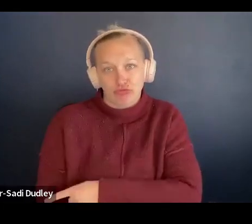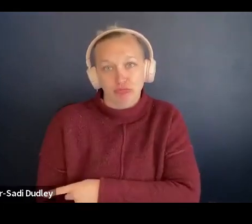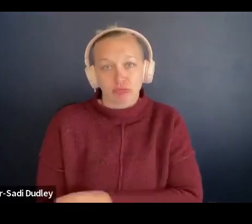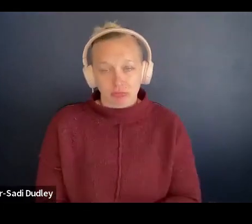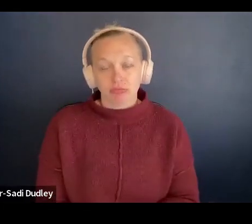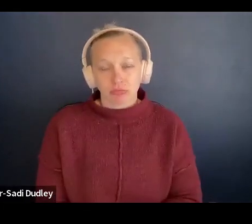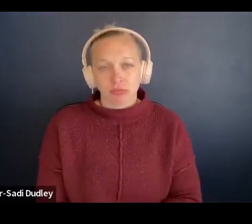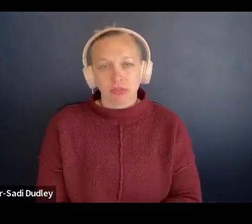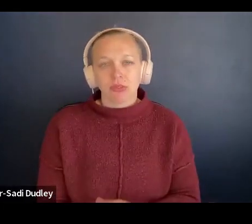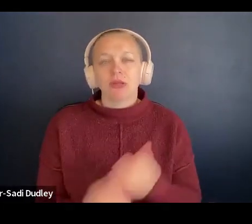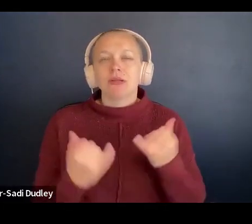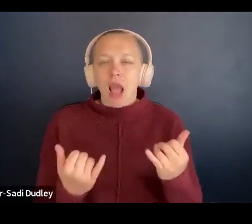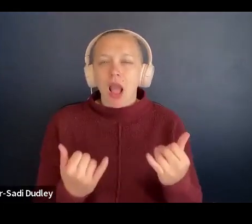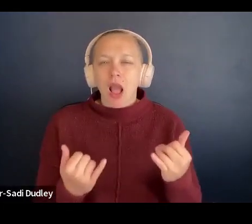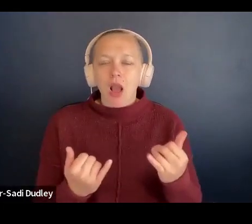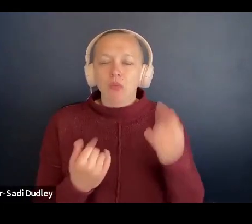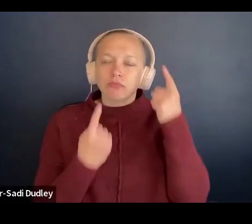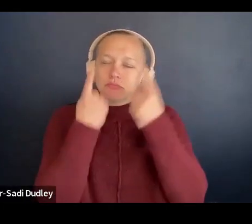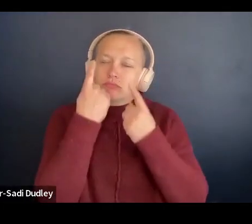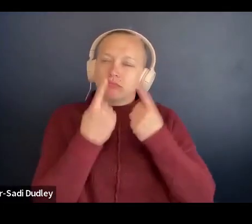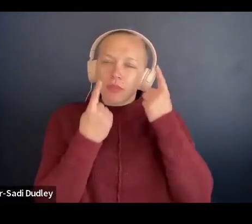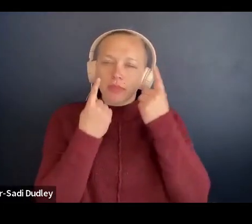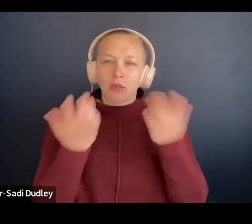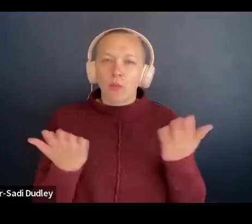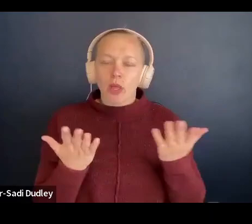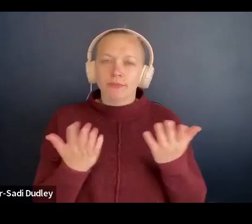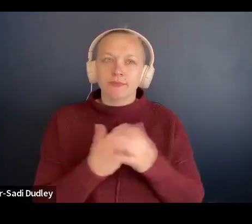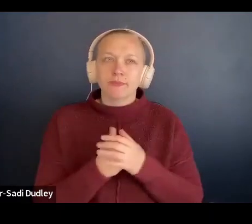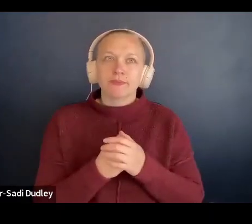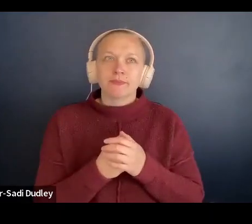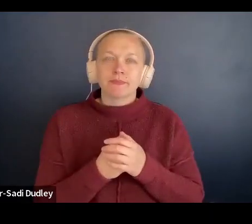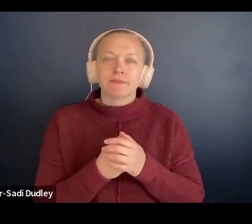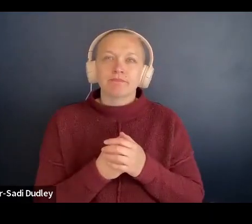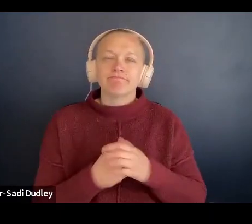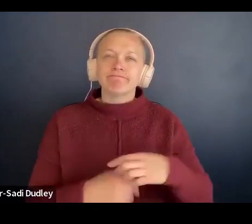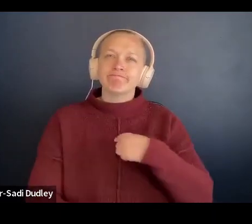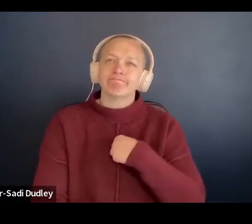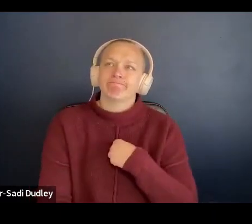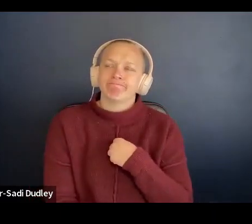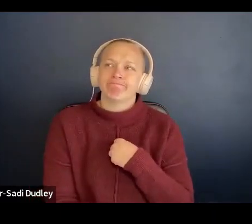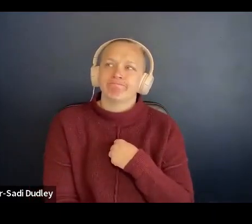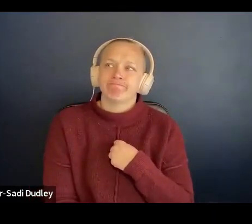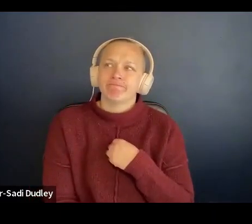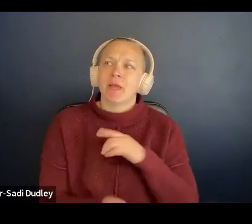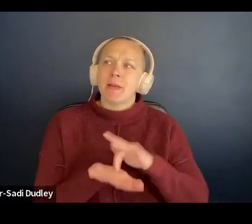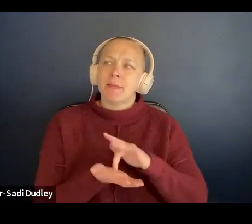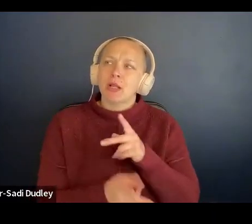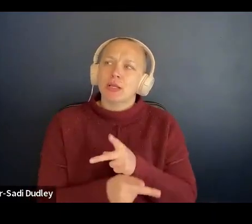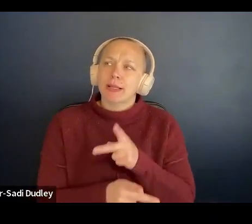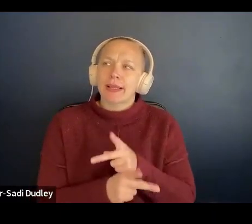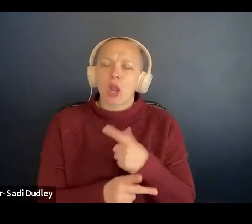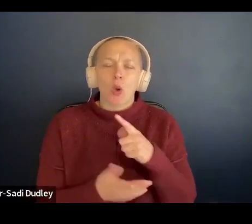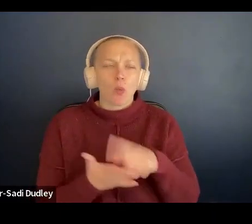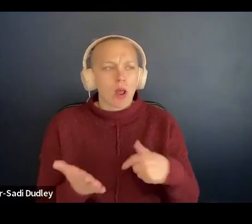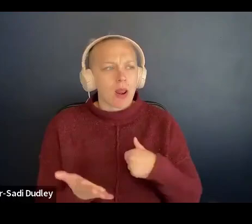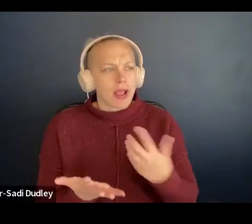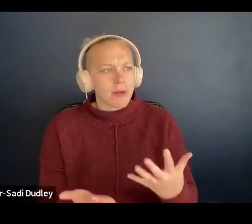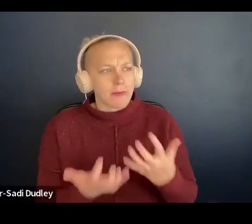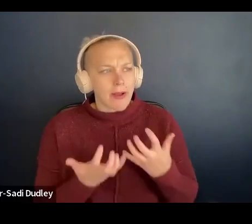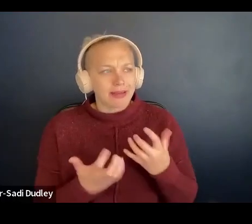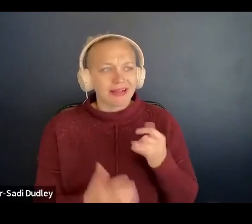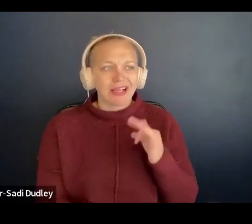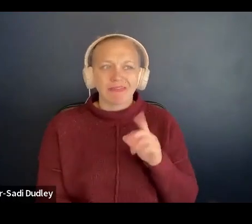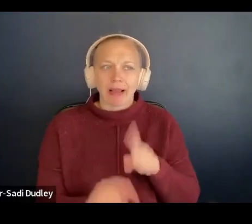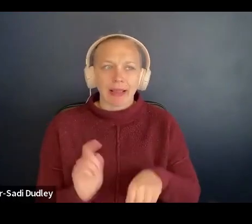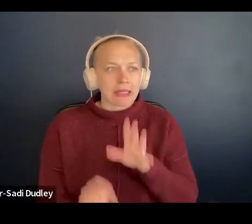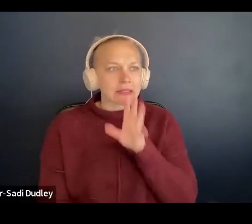So things to think about. So think about what medical care you do or do not want if you become unable to speak